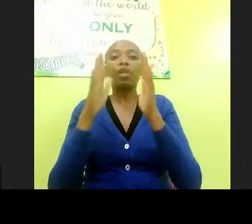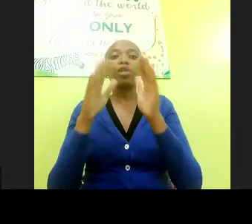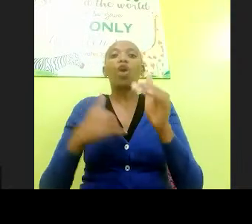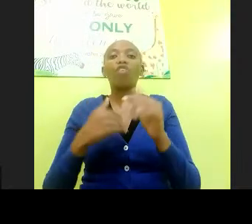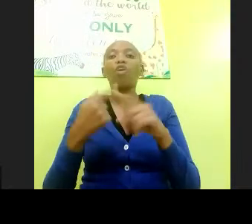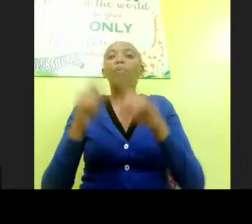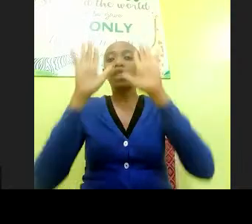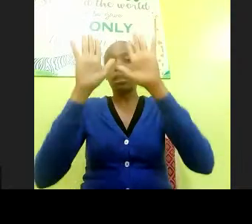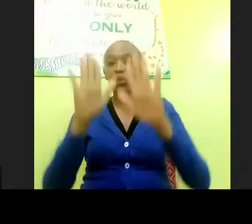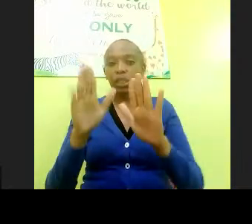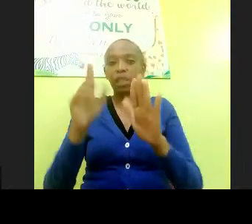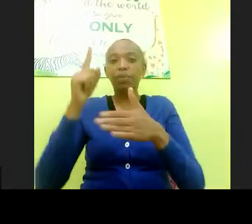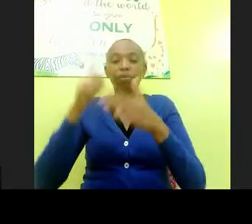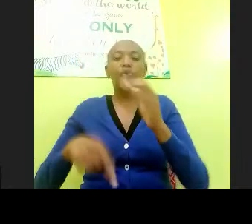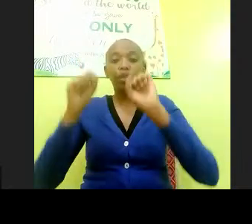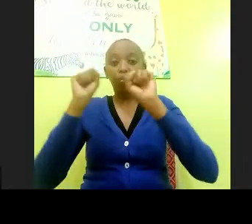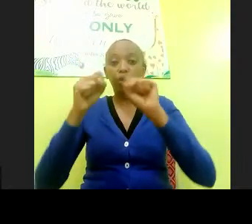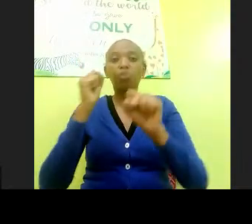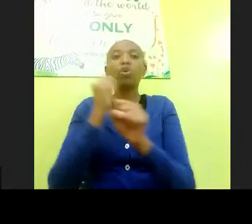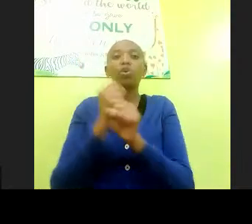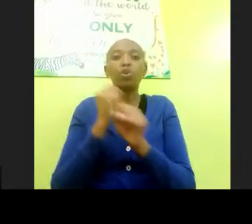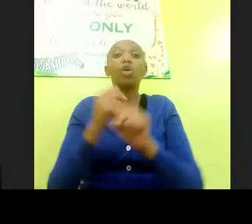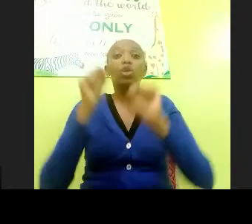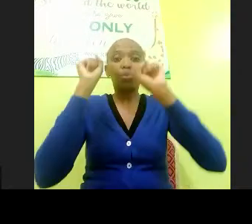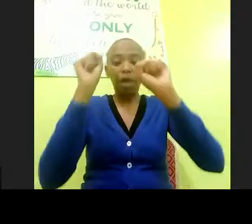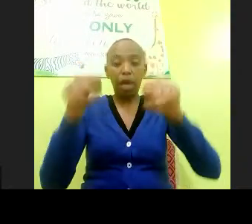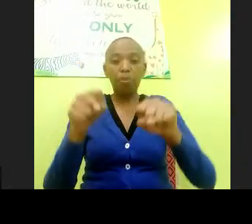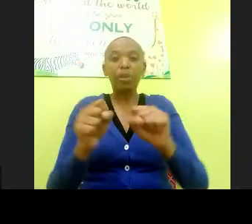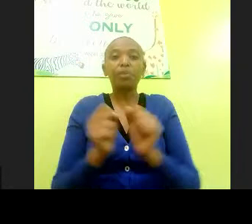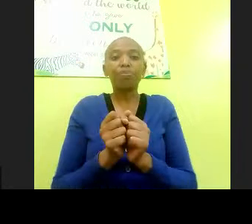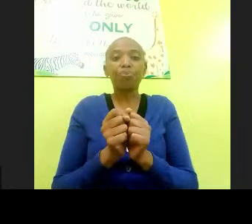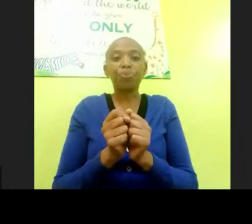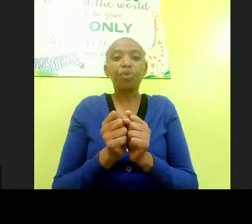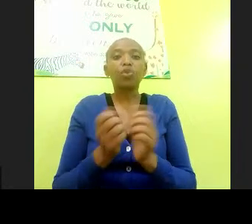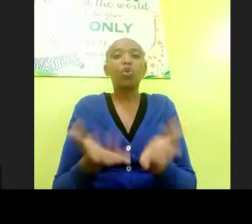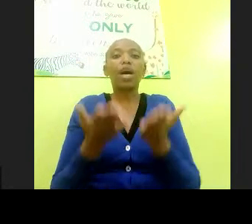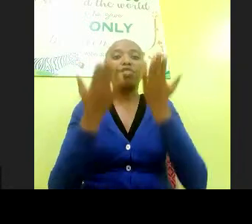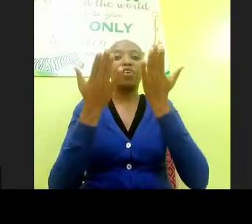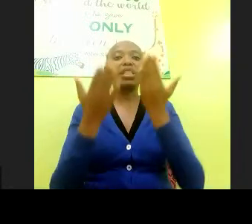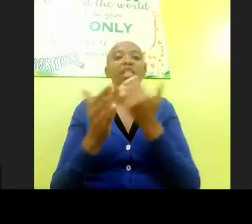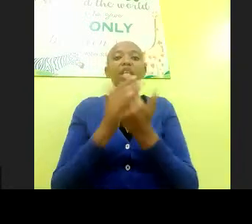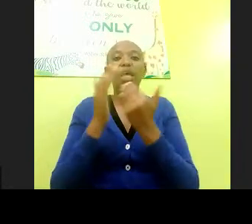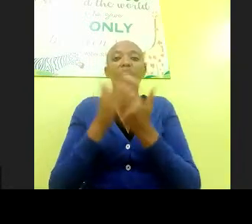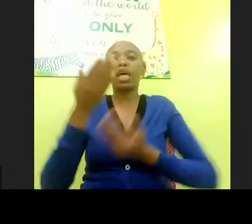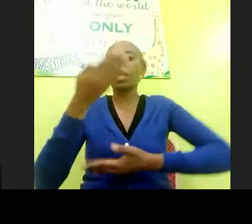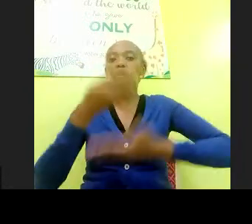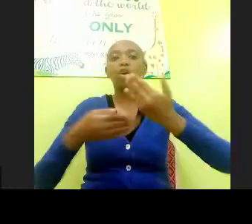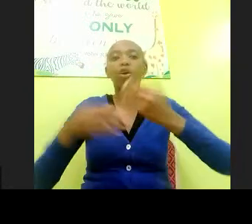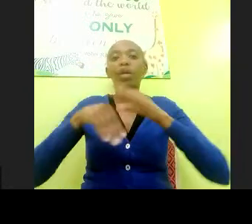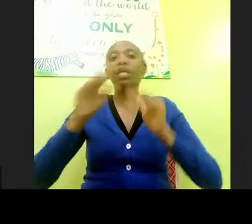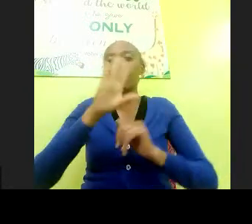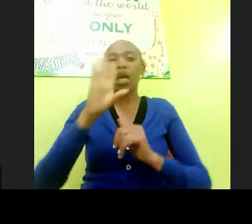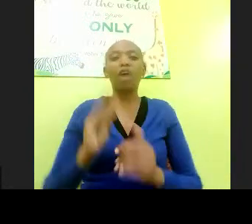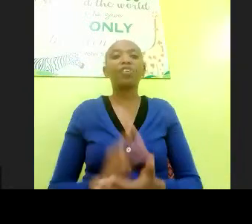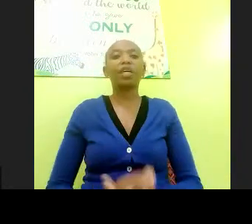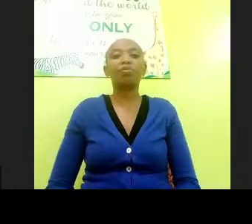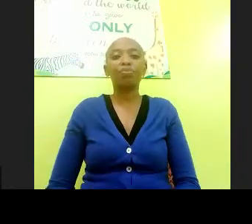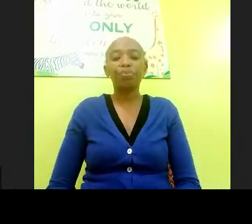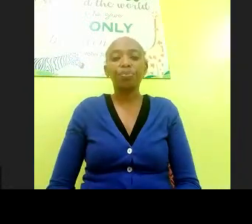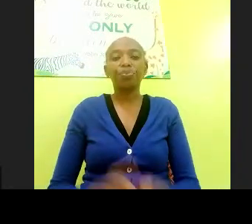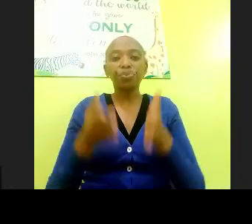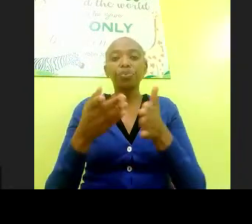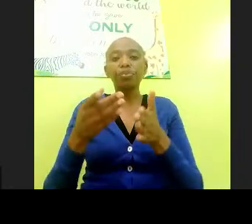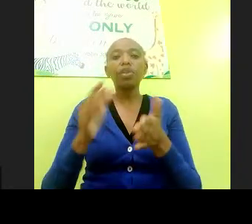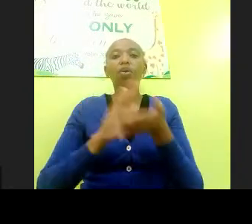importantly, what can we do to be able to advance the care economy in Africa? So without